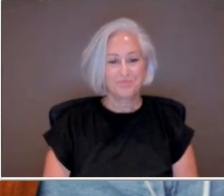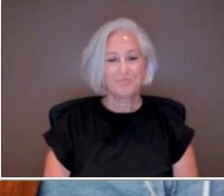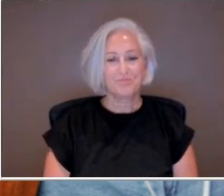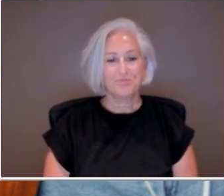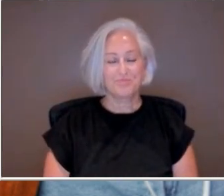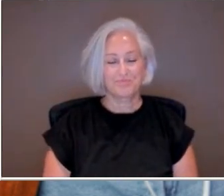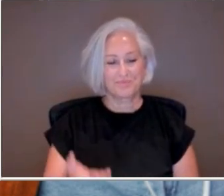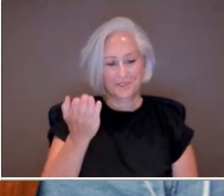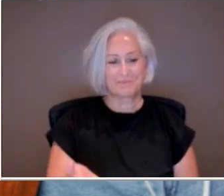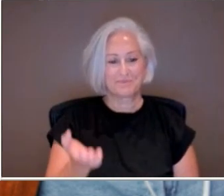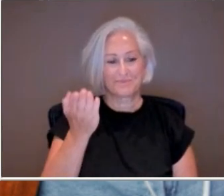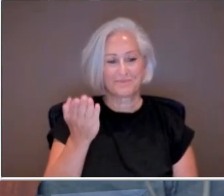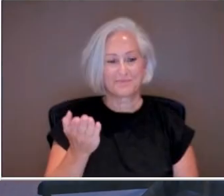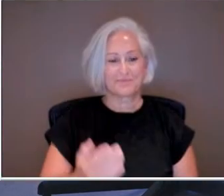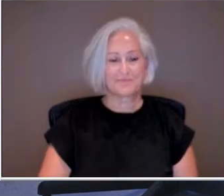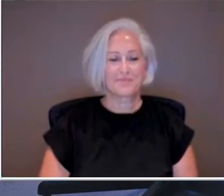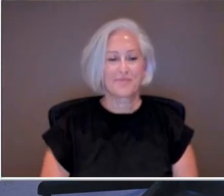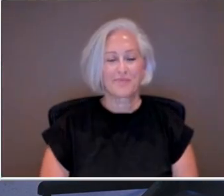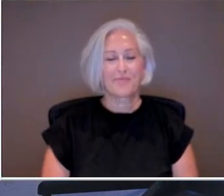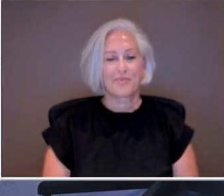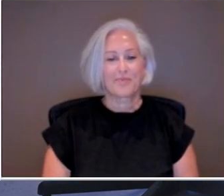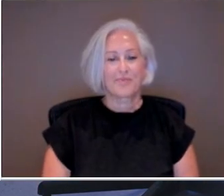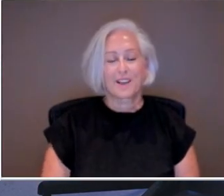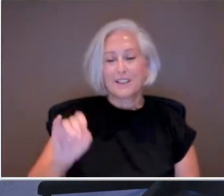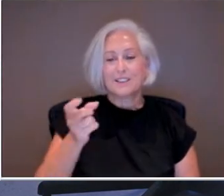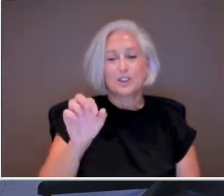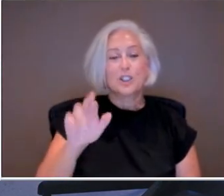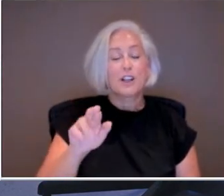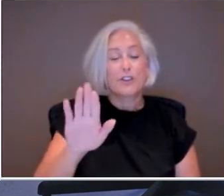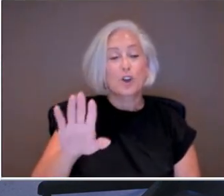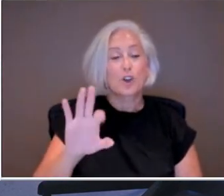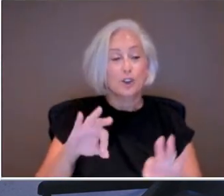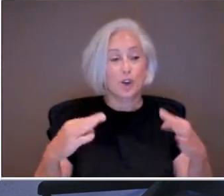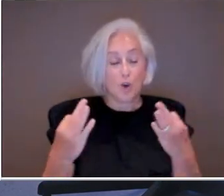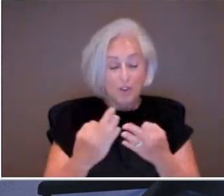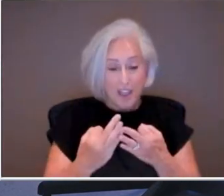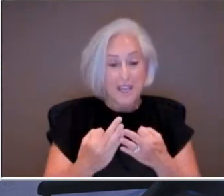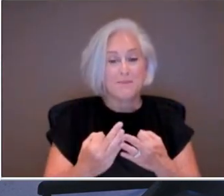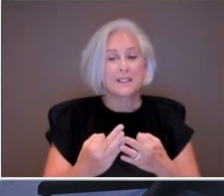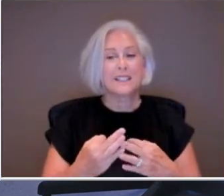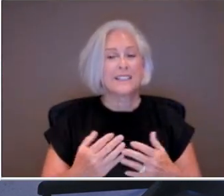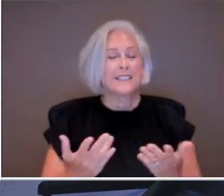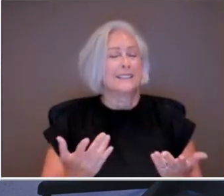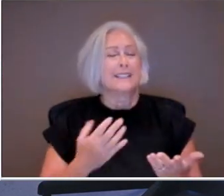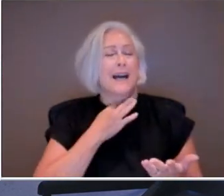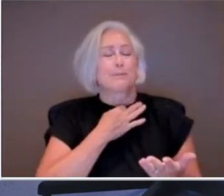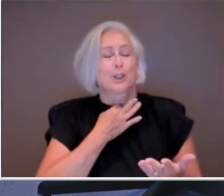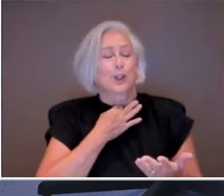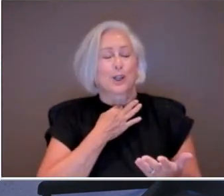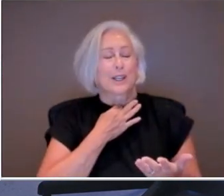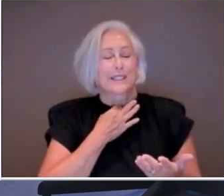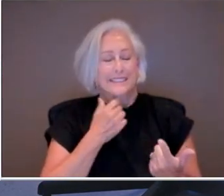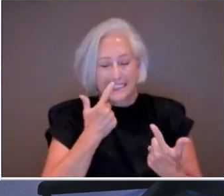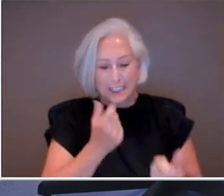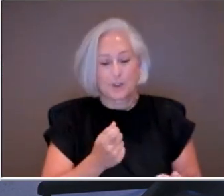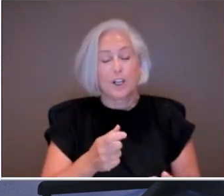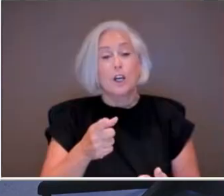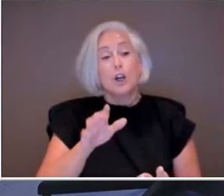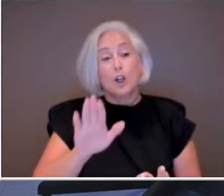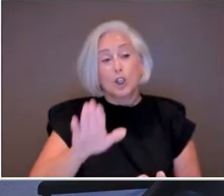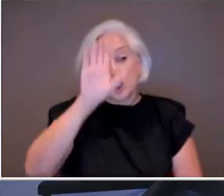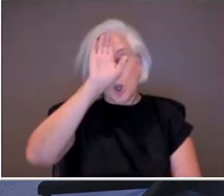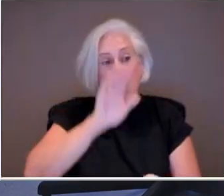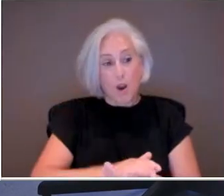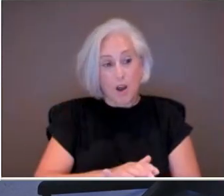on your screen. Jennifer, your family, as the questions come in, I want to ask you about your family. It's so interesting. So you're married to former